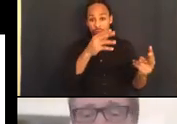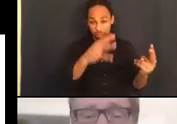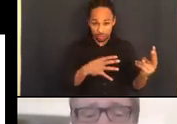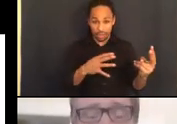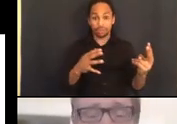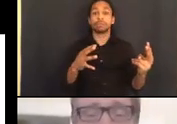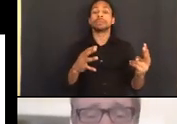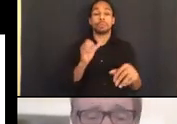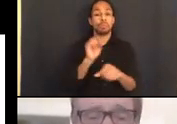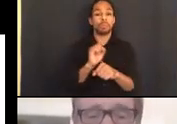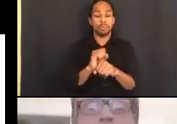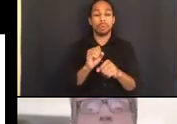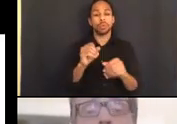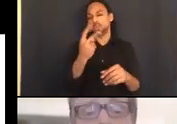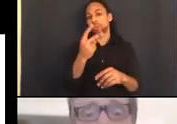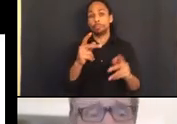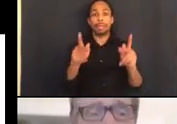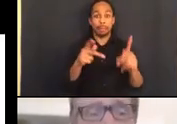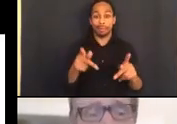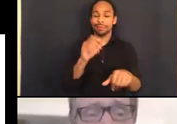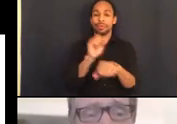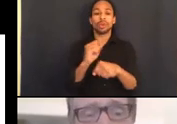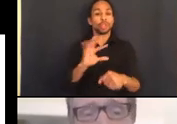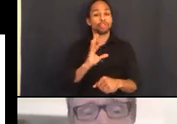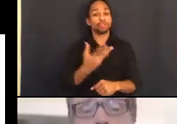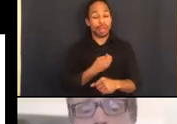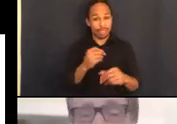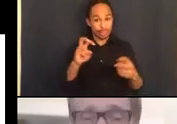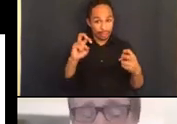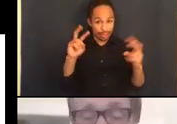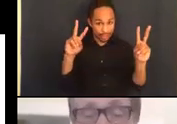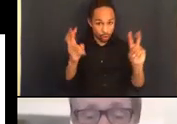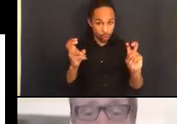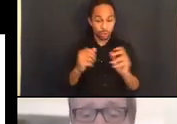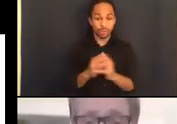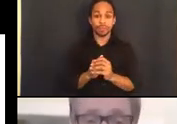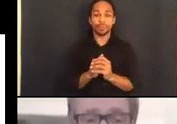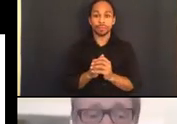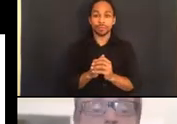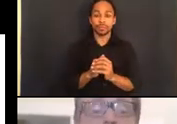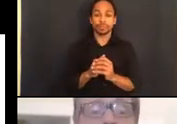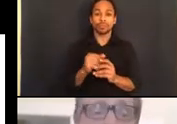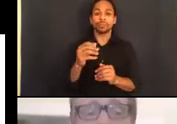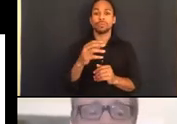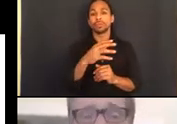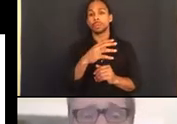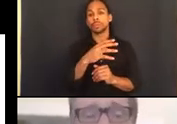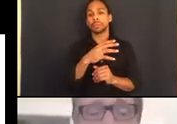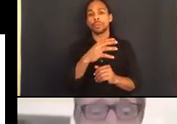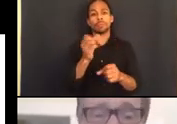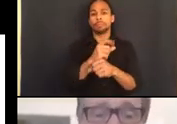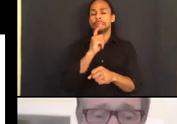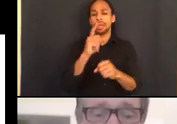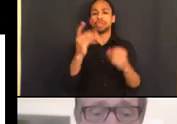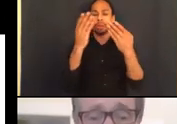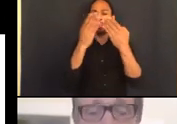issues, which haven't been getting a lot of attention, ensuring proposals to change how public buses are boarded from the rear don't add additional